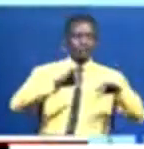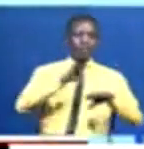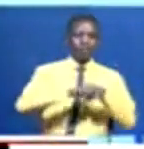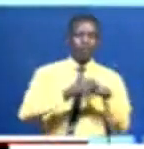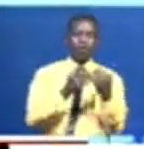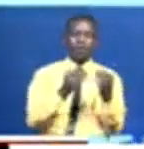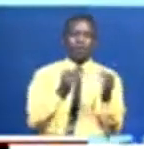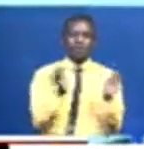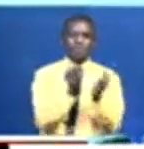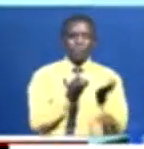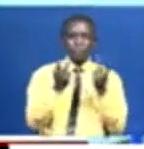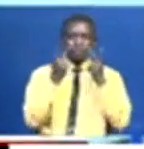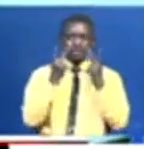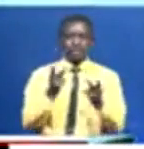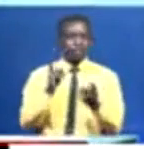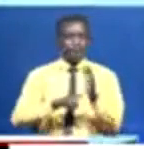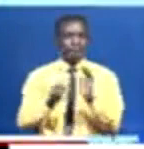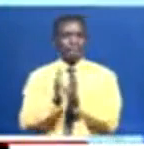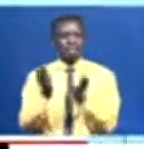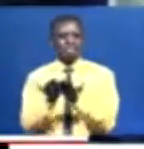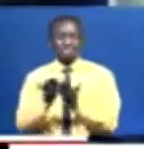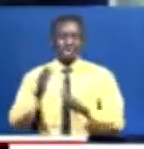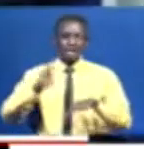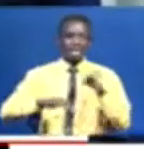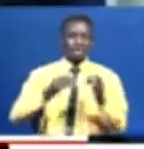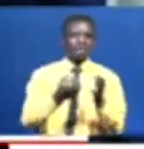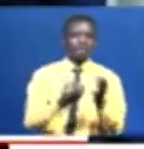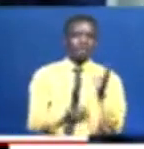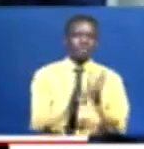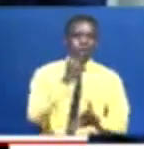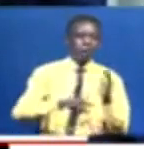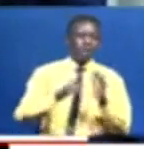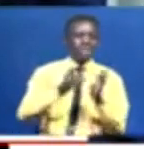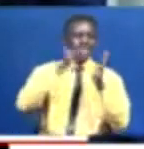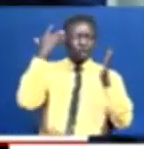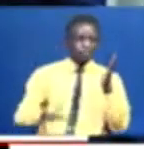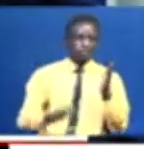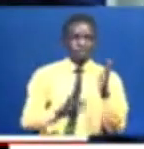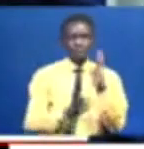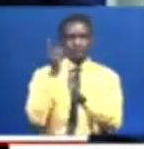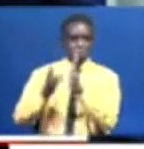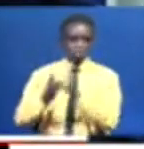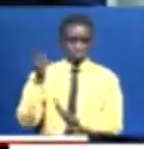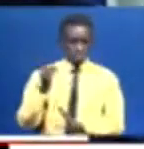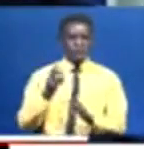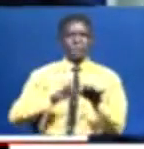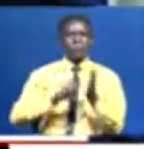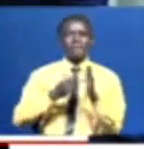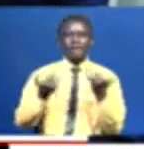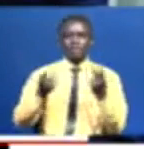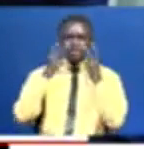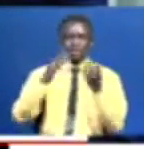services instead of setting up expensive infrastructures. So I'm seeing a lot of security now moving